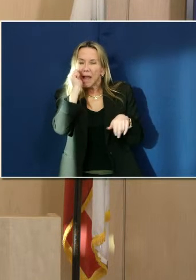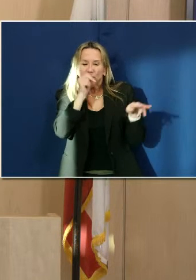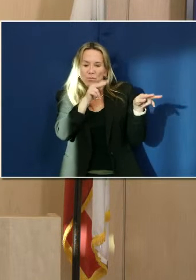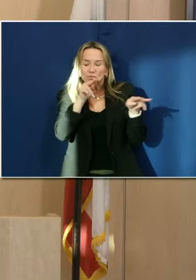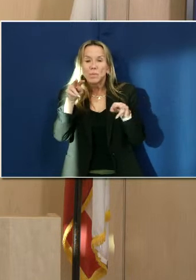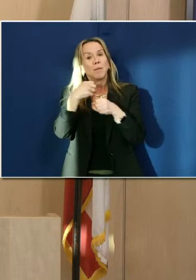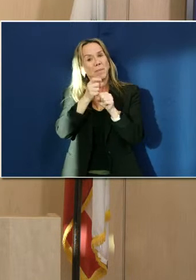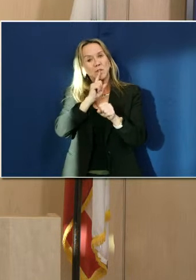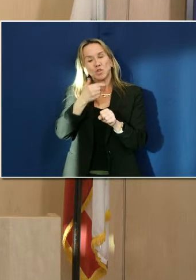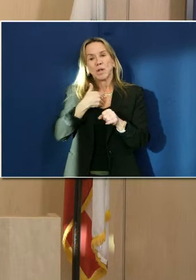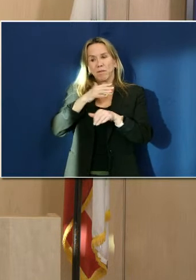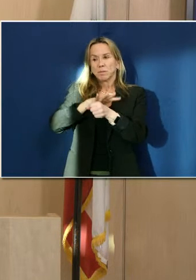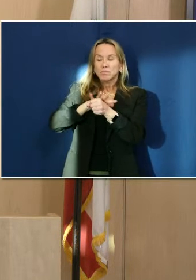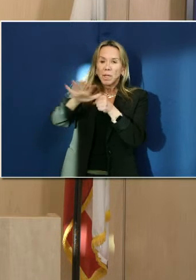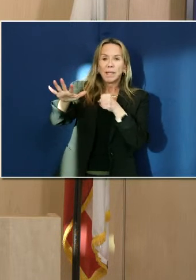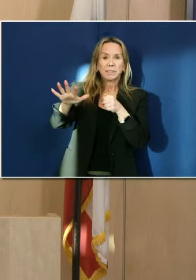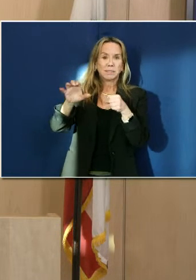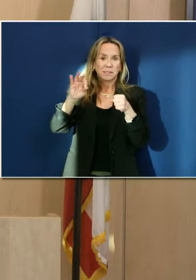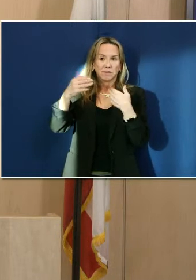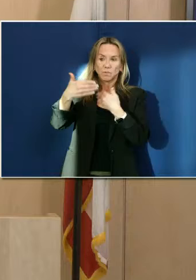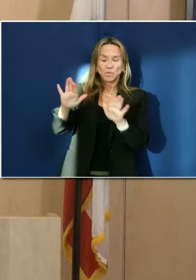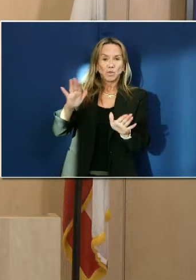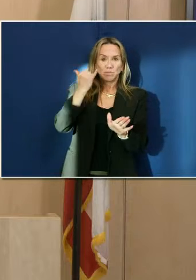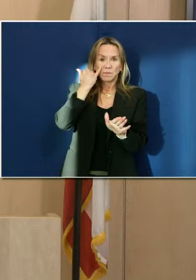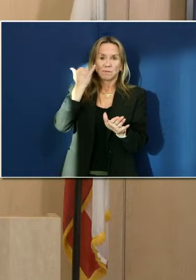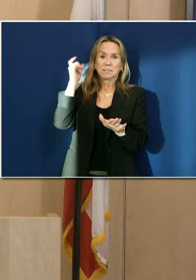have available to the fullest extent of our ability.